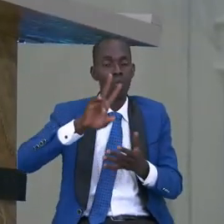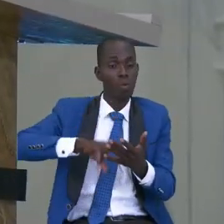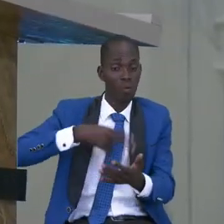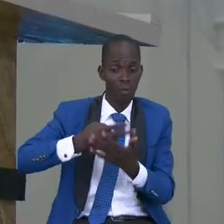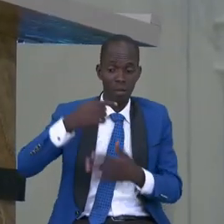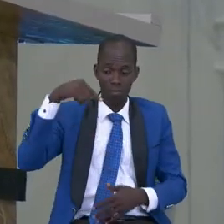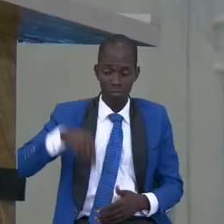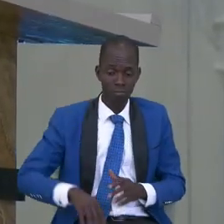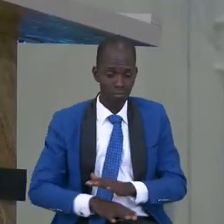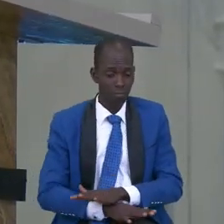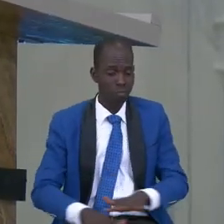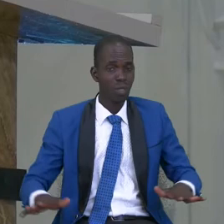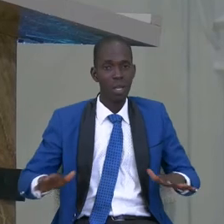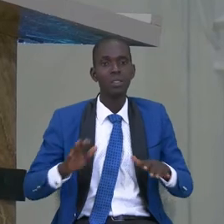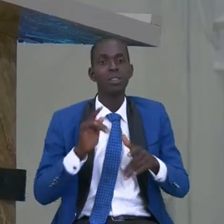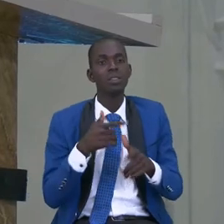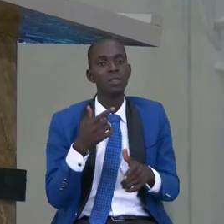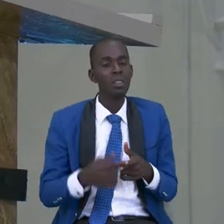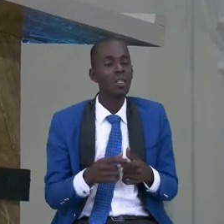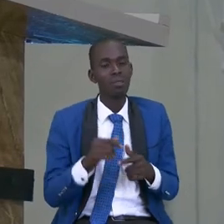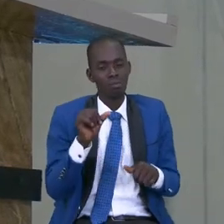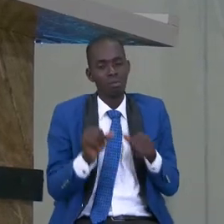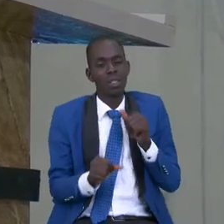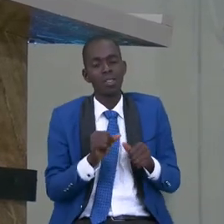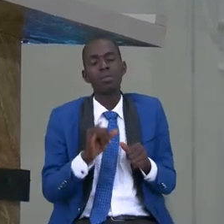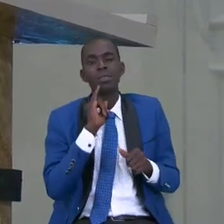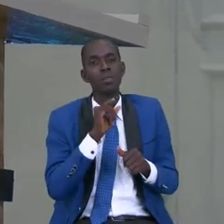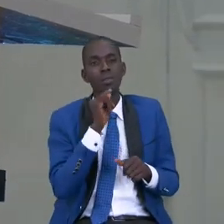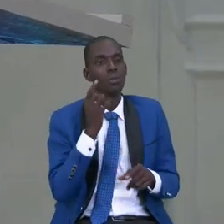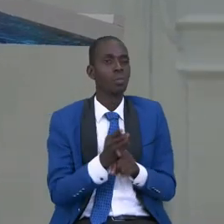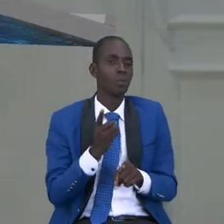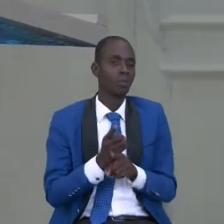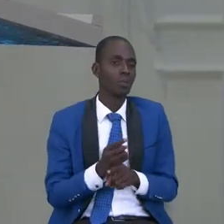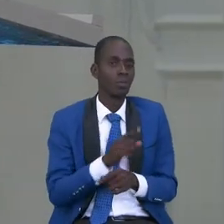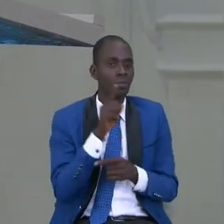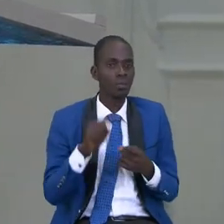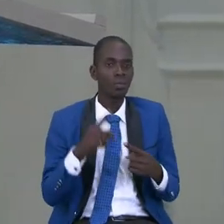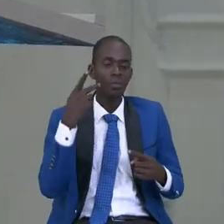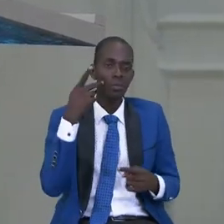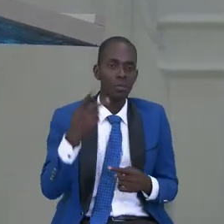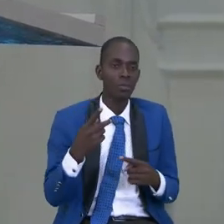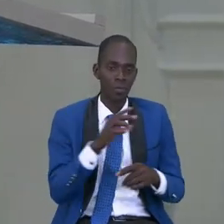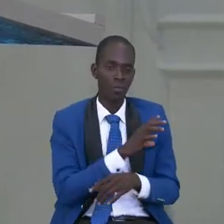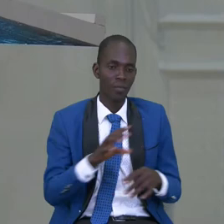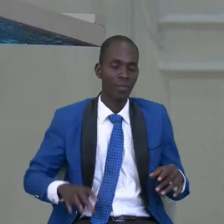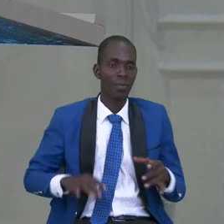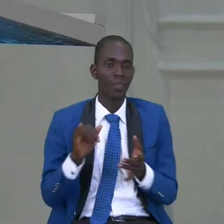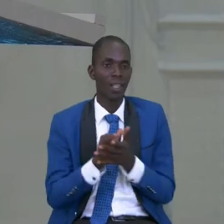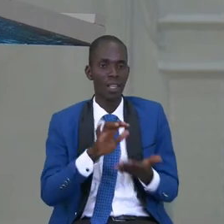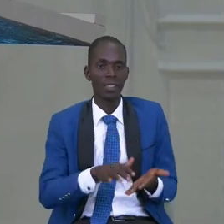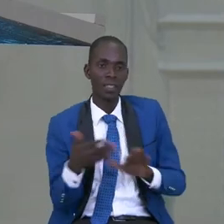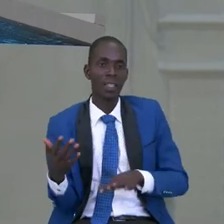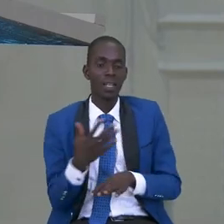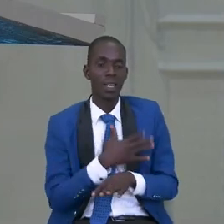unbelief becomes unreasonable. When I see Christ who died and was